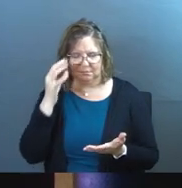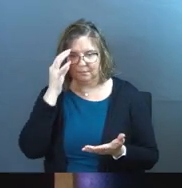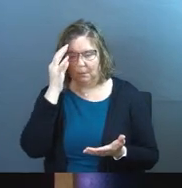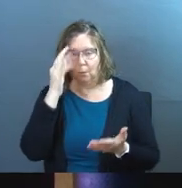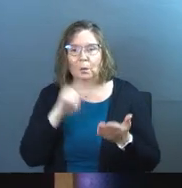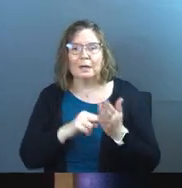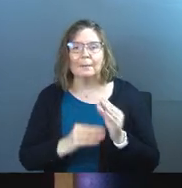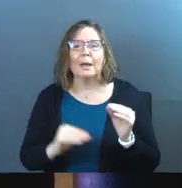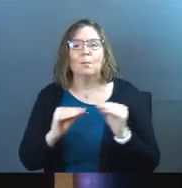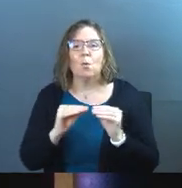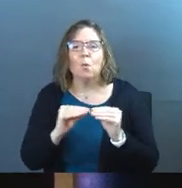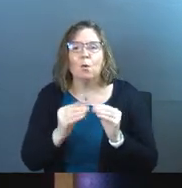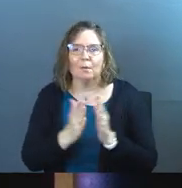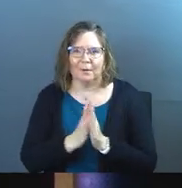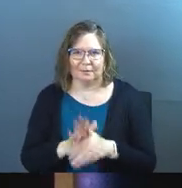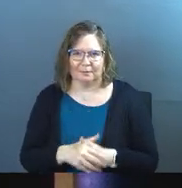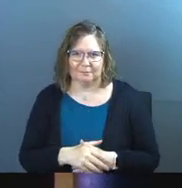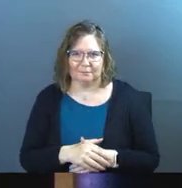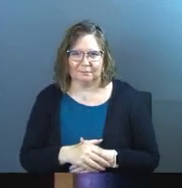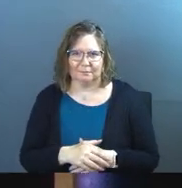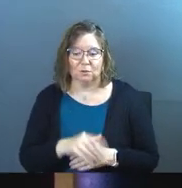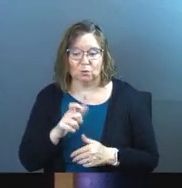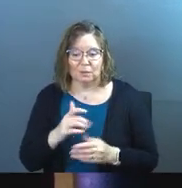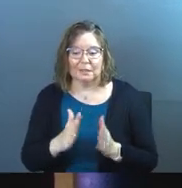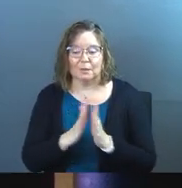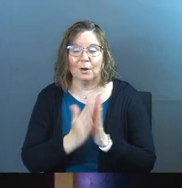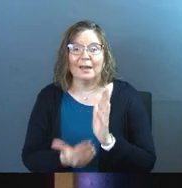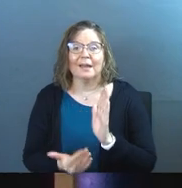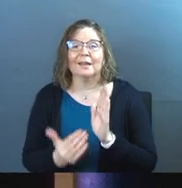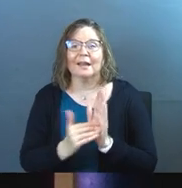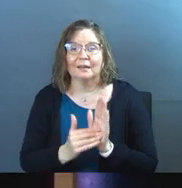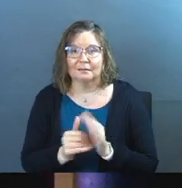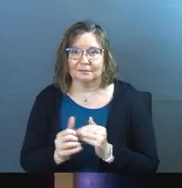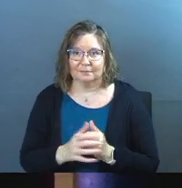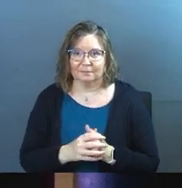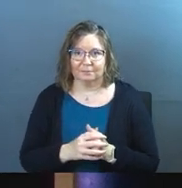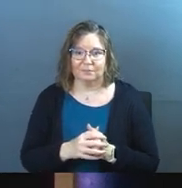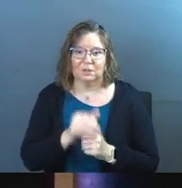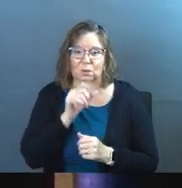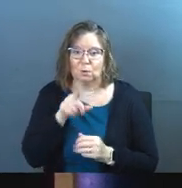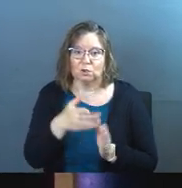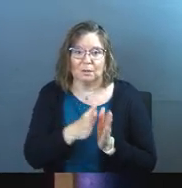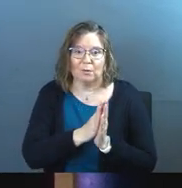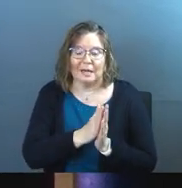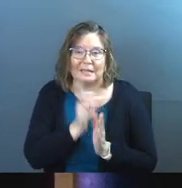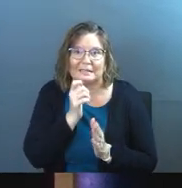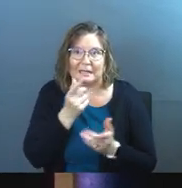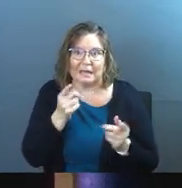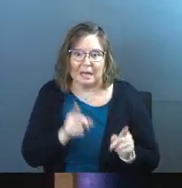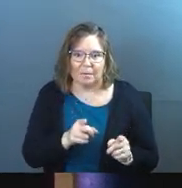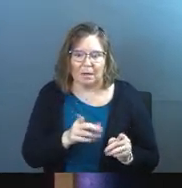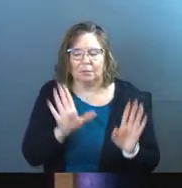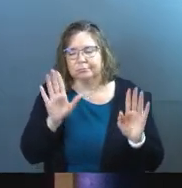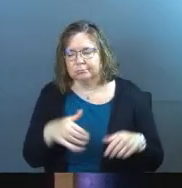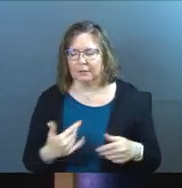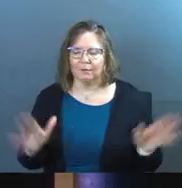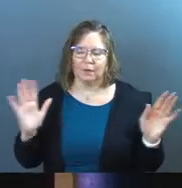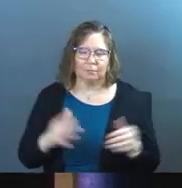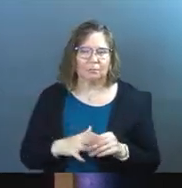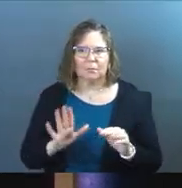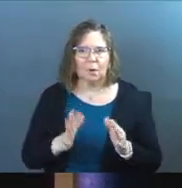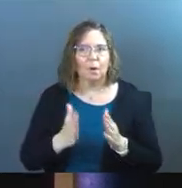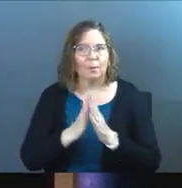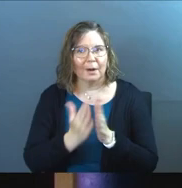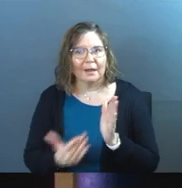What he means is more prayer. You need to pray again. You don't just pray and it doesn't happen and you just give up. Pray